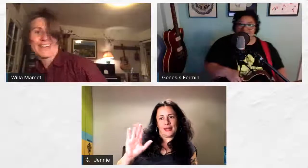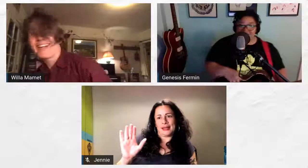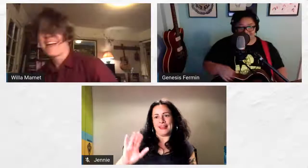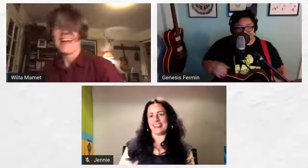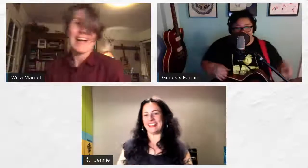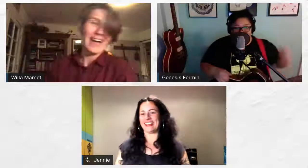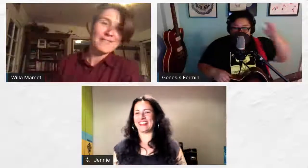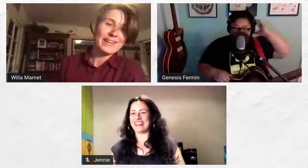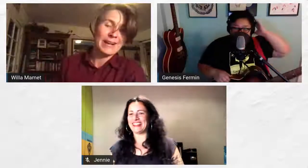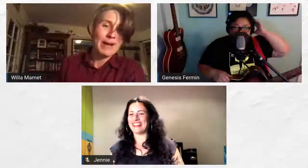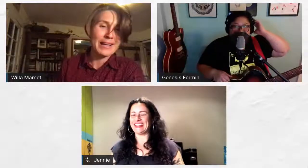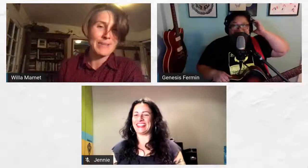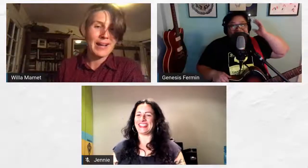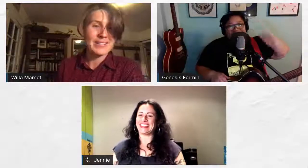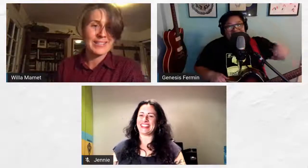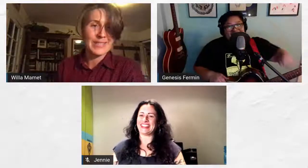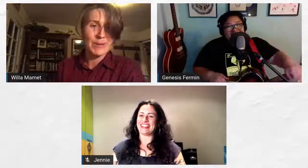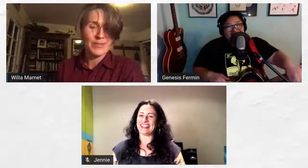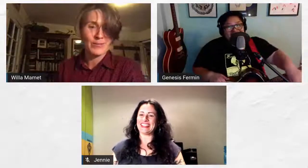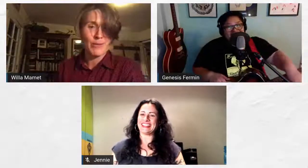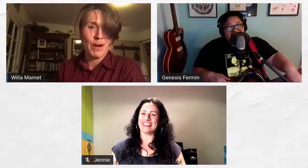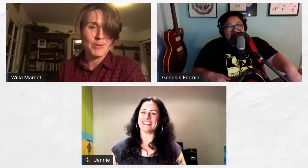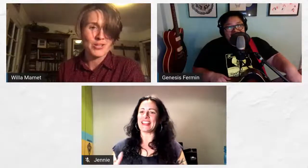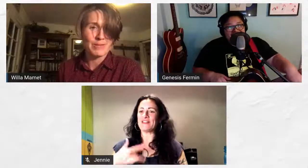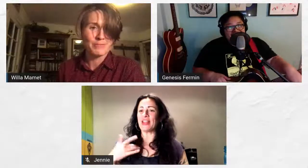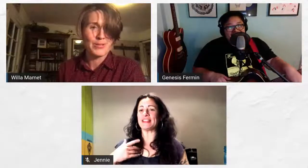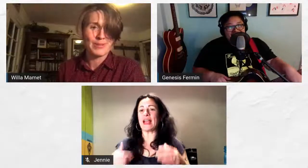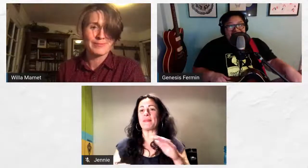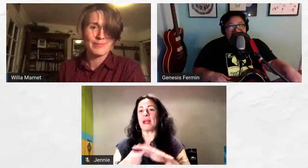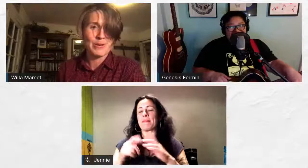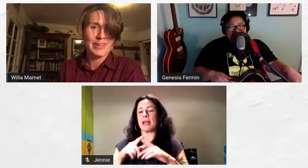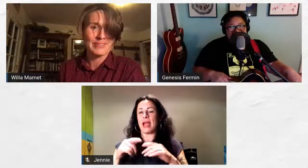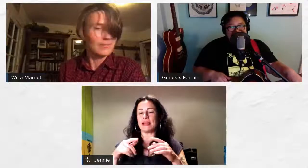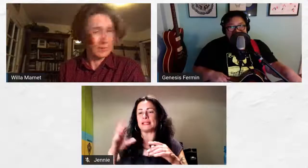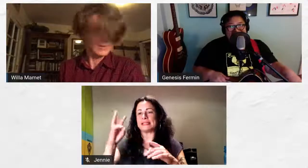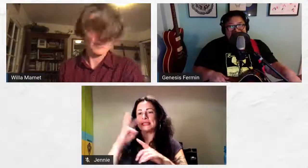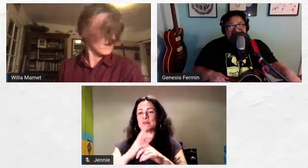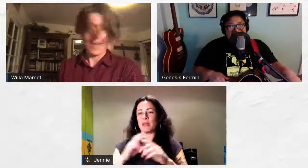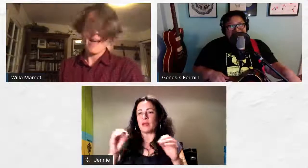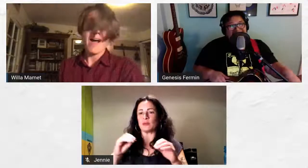Okay. I feel like I'm hiding behind 6 months of no barbershop. So maybe